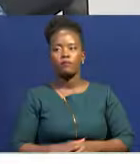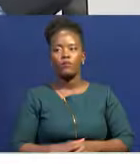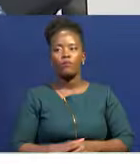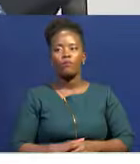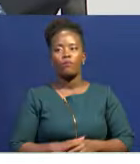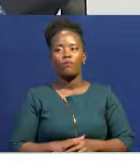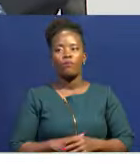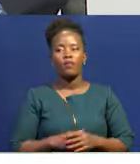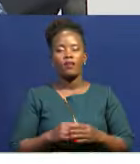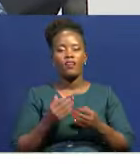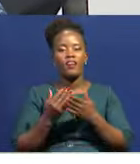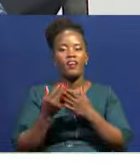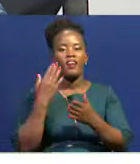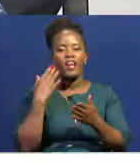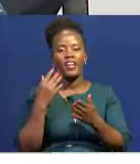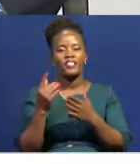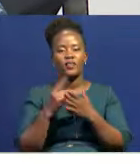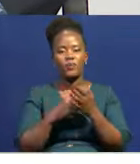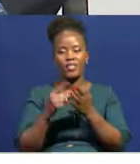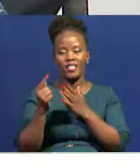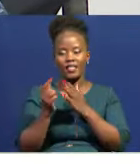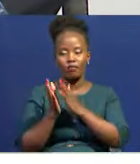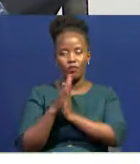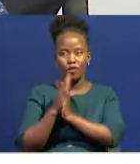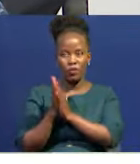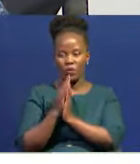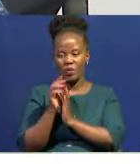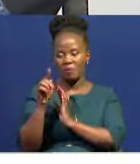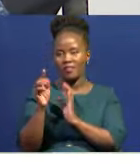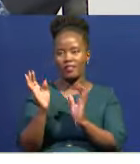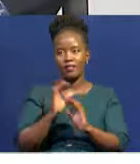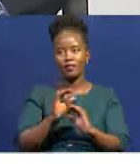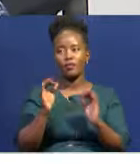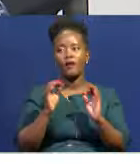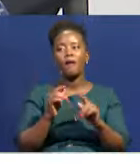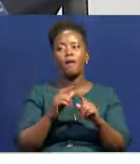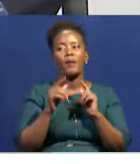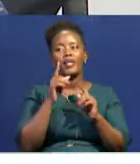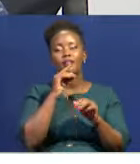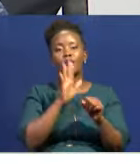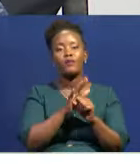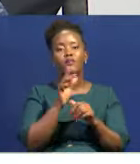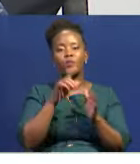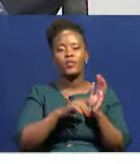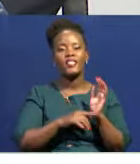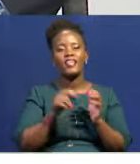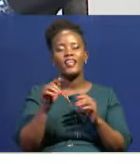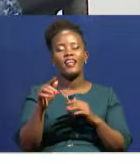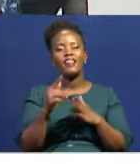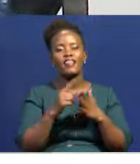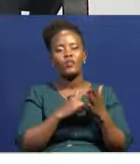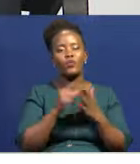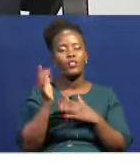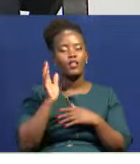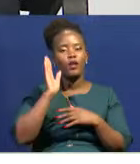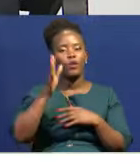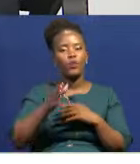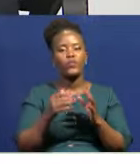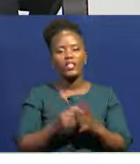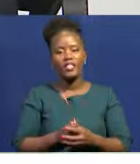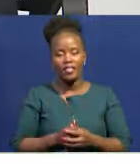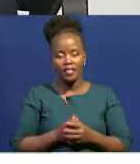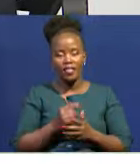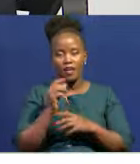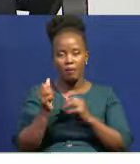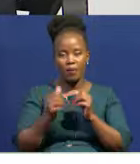Well, last week we did not carry this story, but we promised that... This week we will do it, and here we go. Yeah.